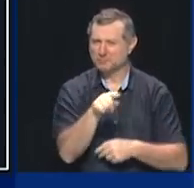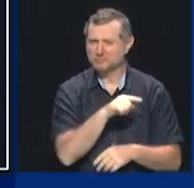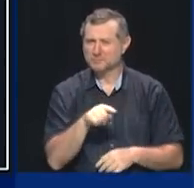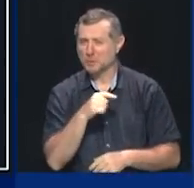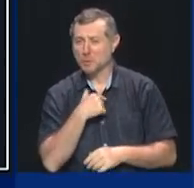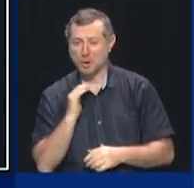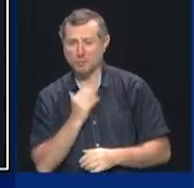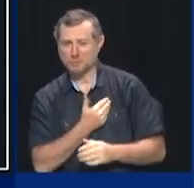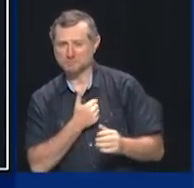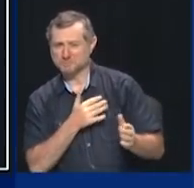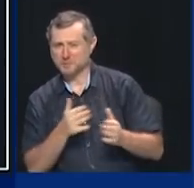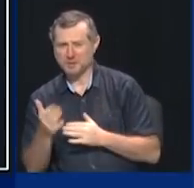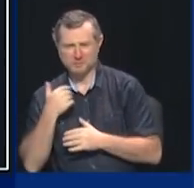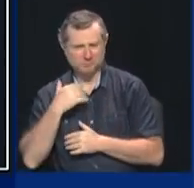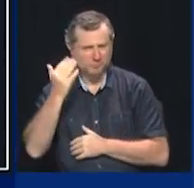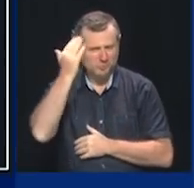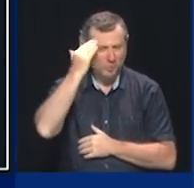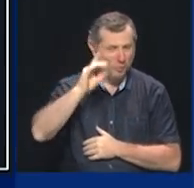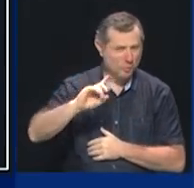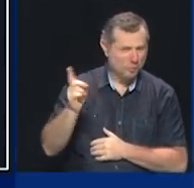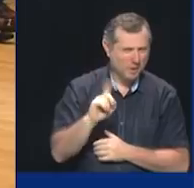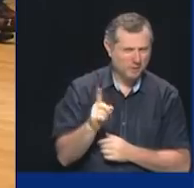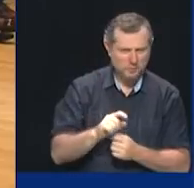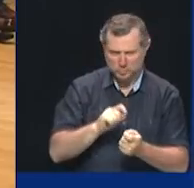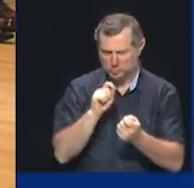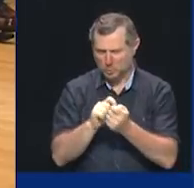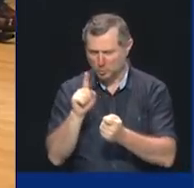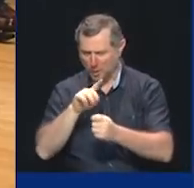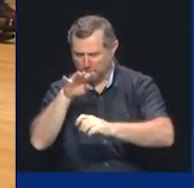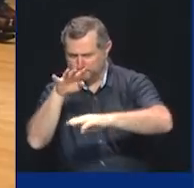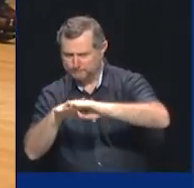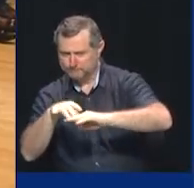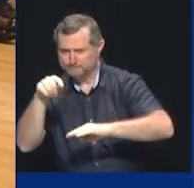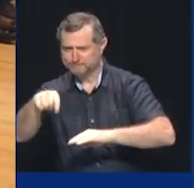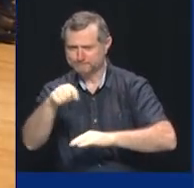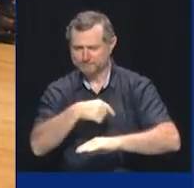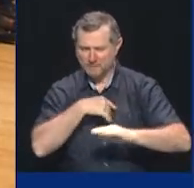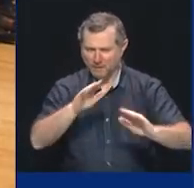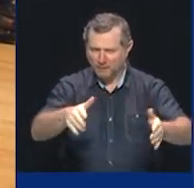it's coming from. You know where you need to go.